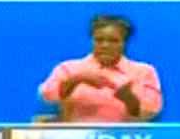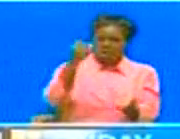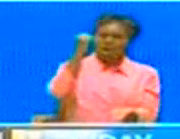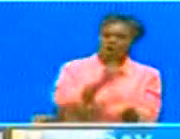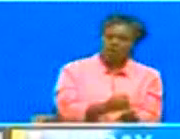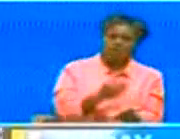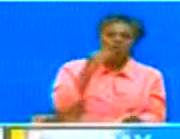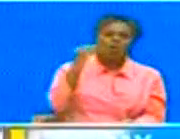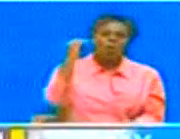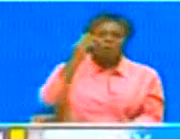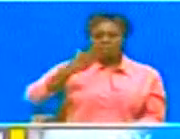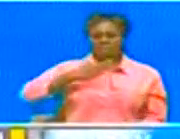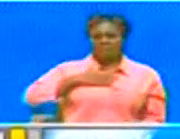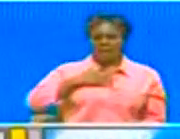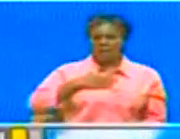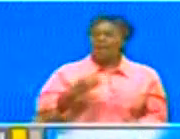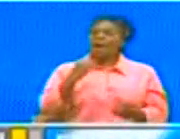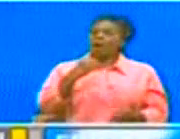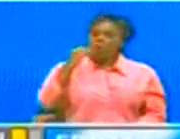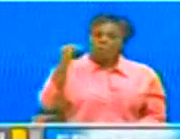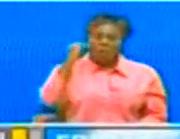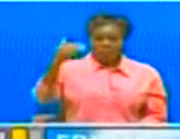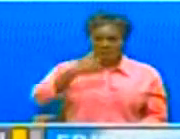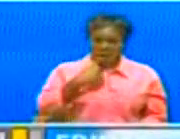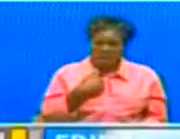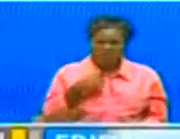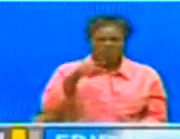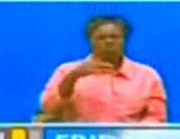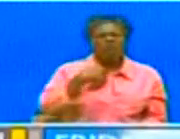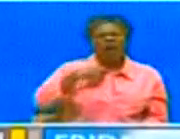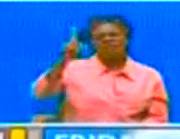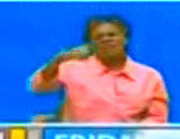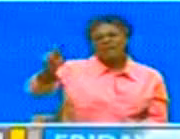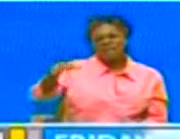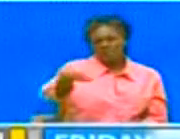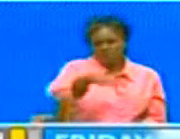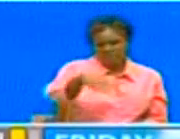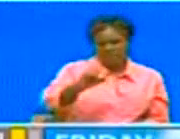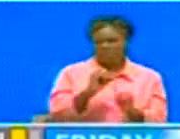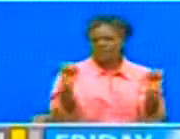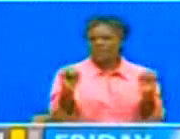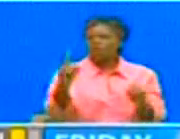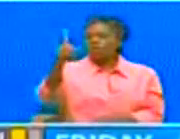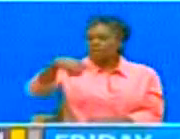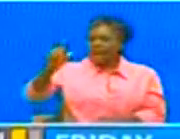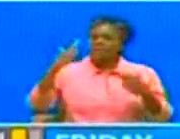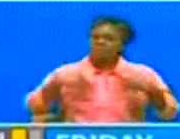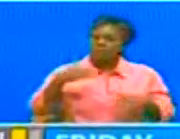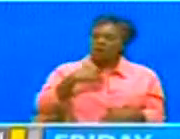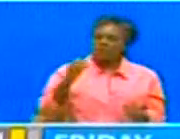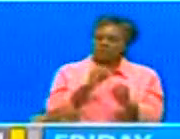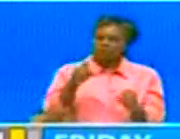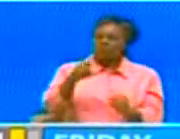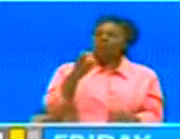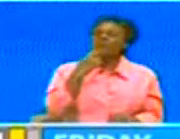home. And if you have a home that you don't have the right environment, mm-hmm. the right people, the people you can